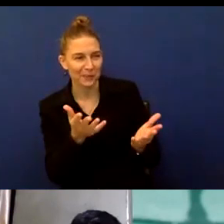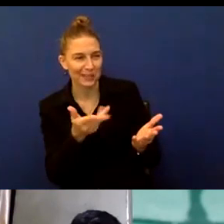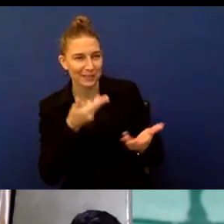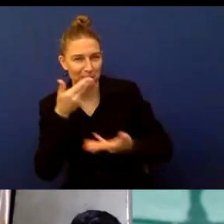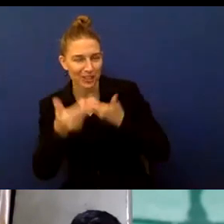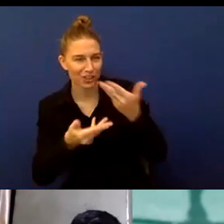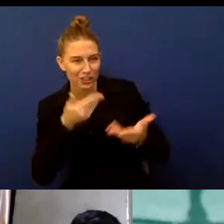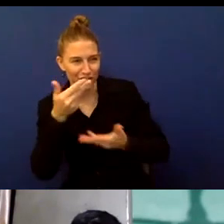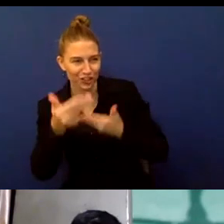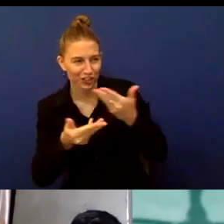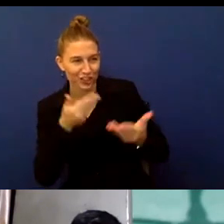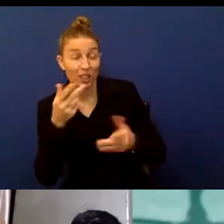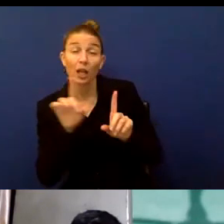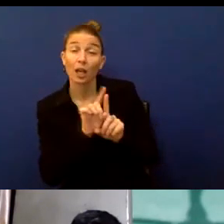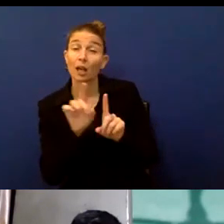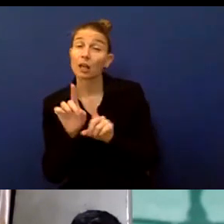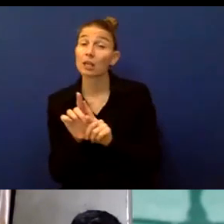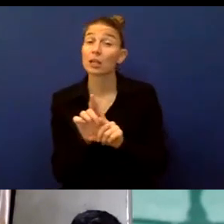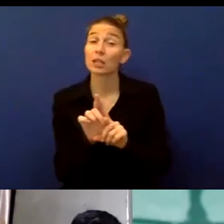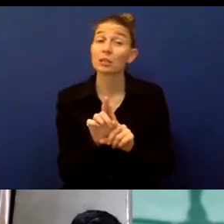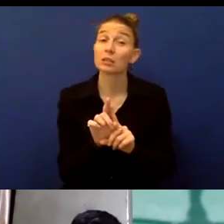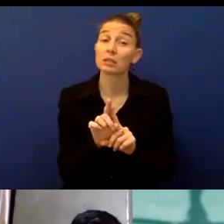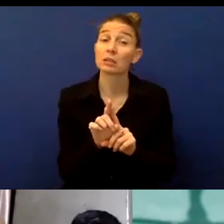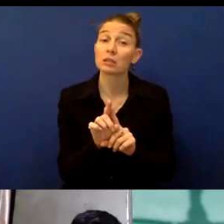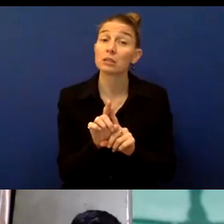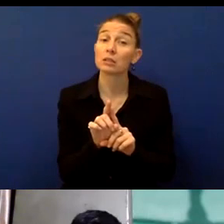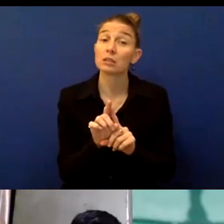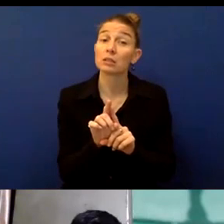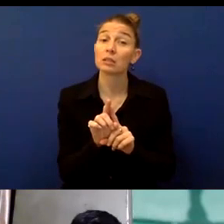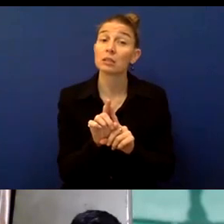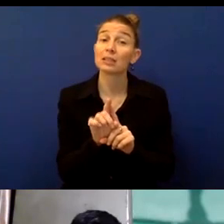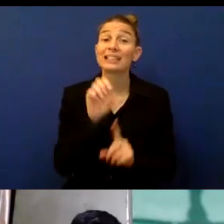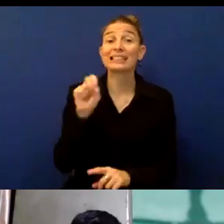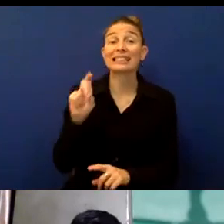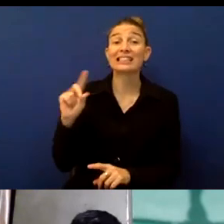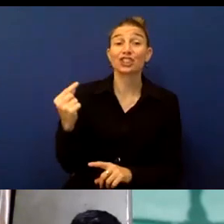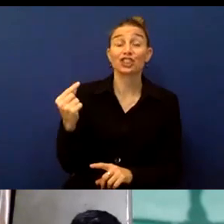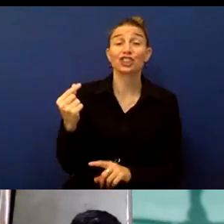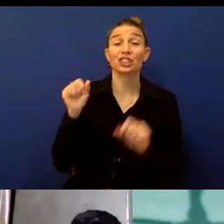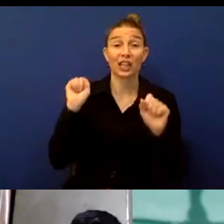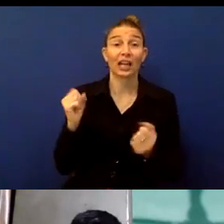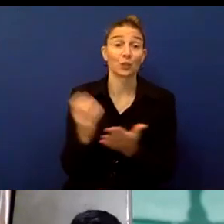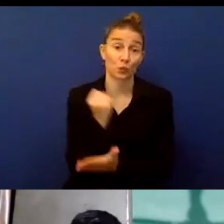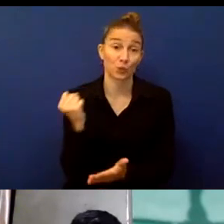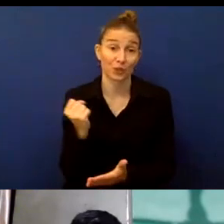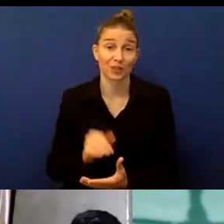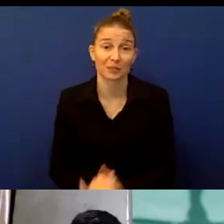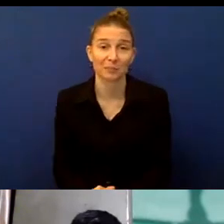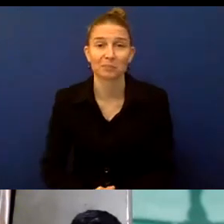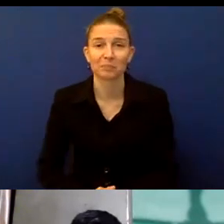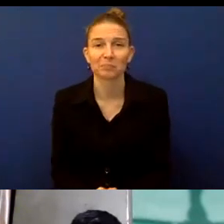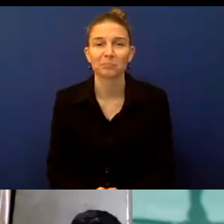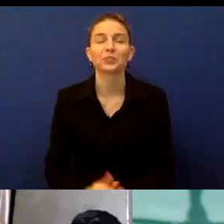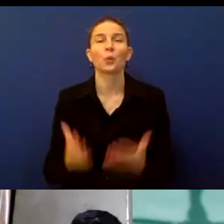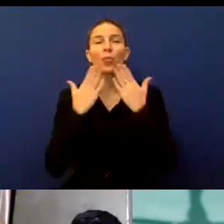using the call from the Sustainable Development Goals. So thank you, colleagues. Thank you very much for